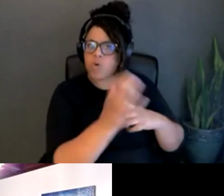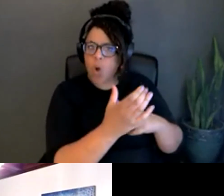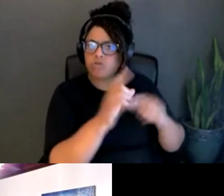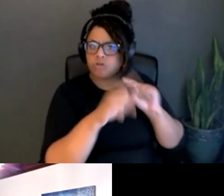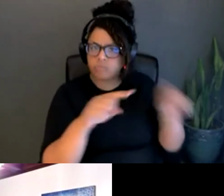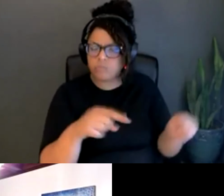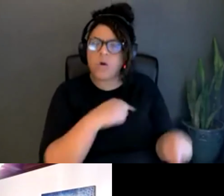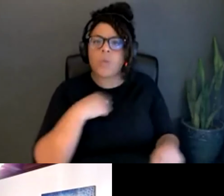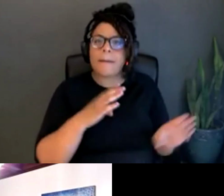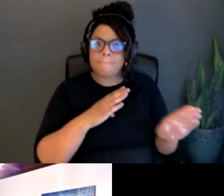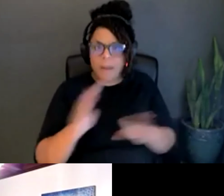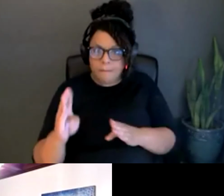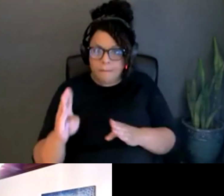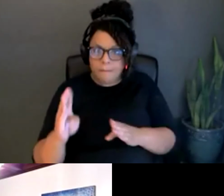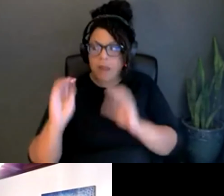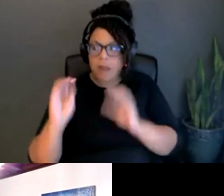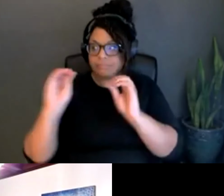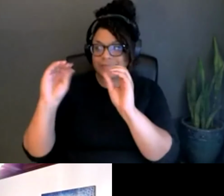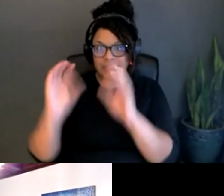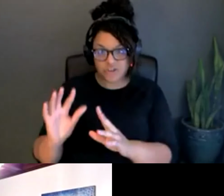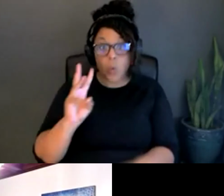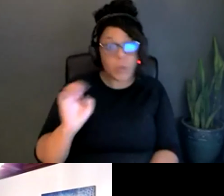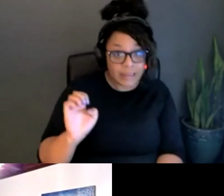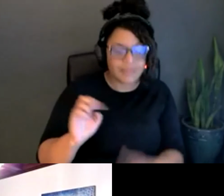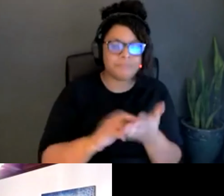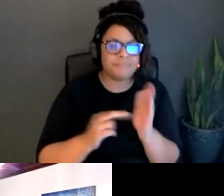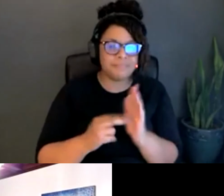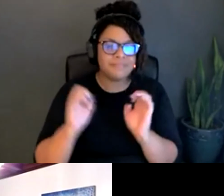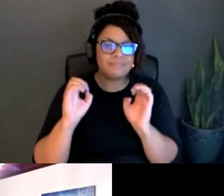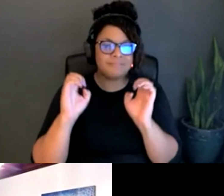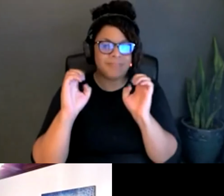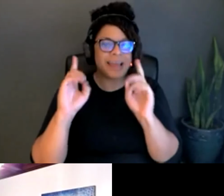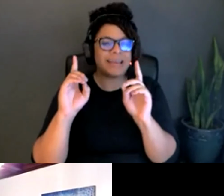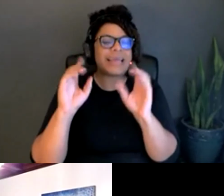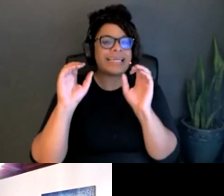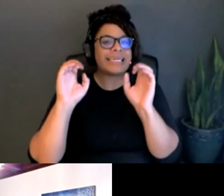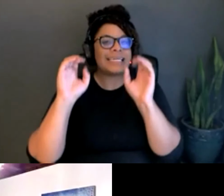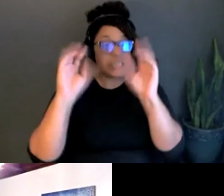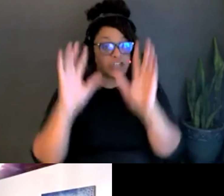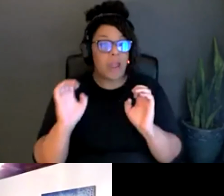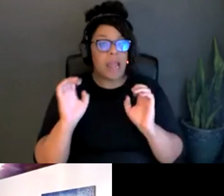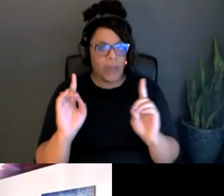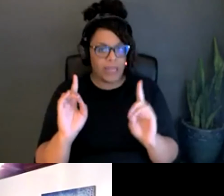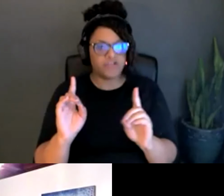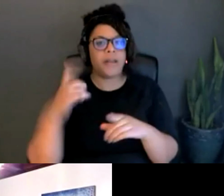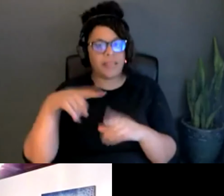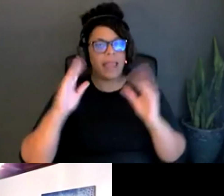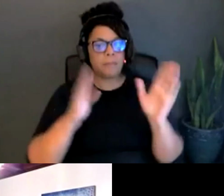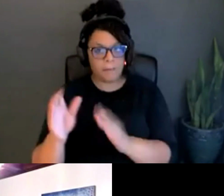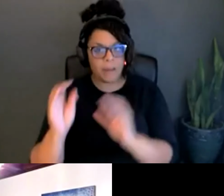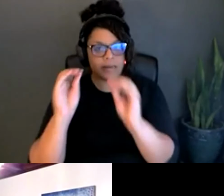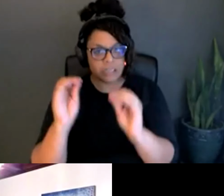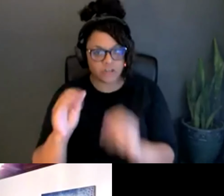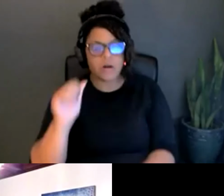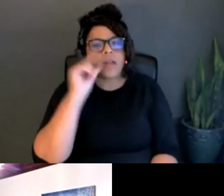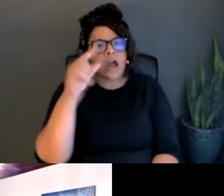we prepare teachers, and I'm saying in terms of teacher education, prepare them in a way that they are not just steeped in